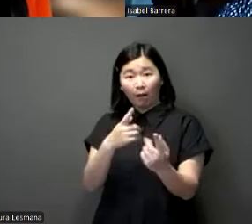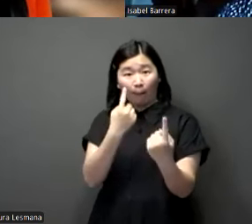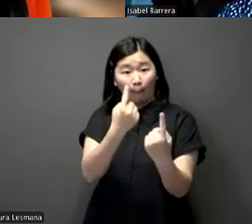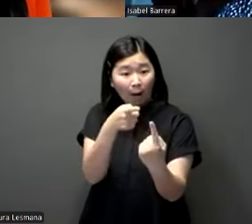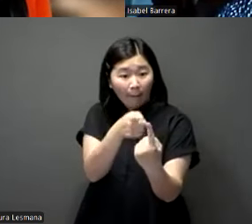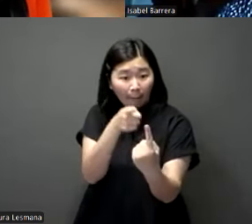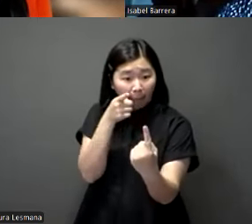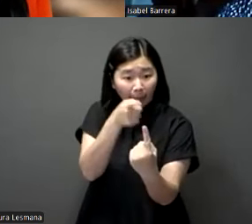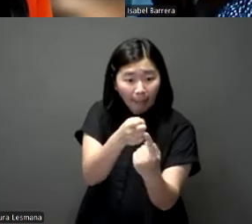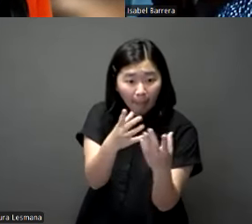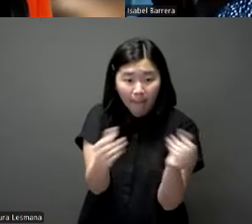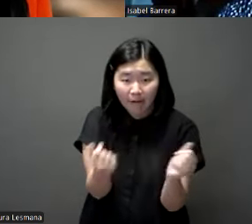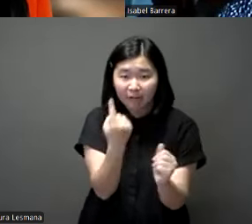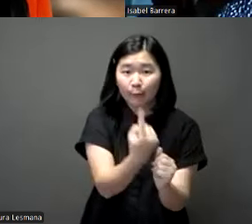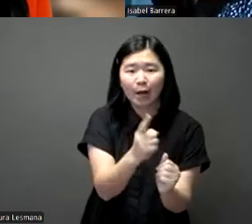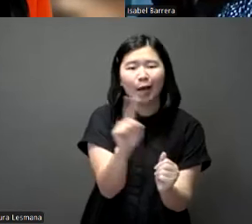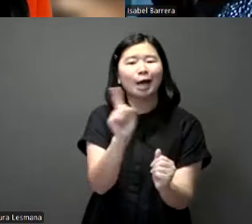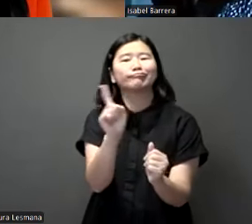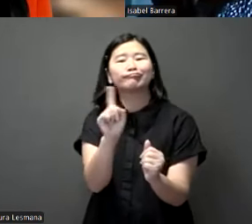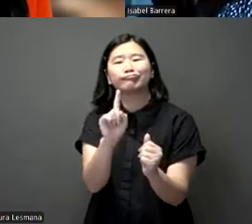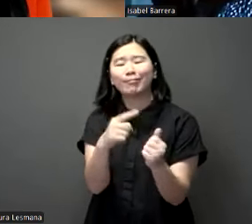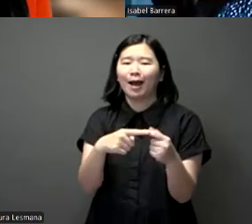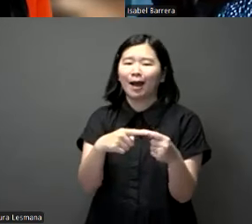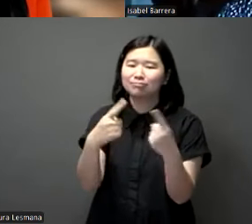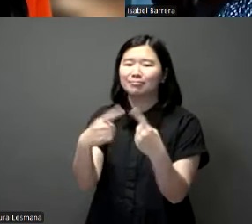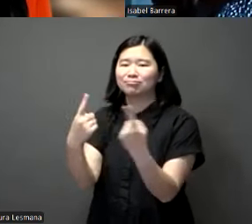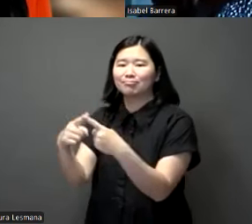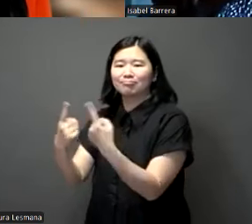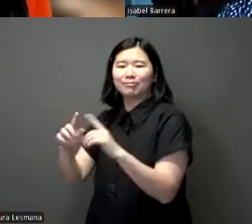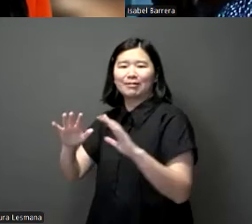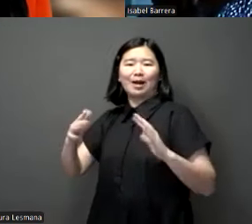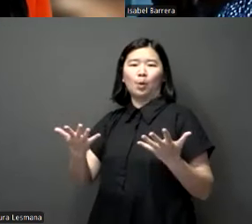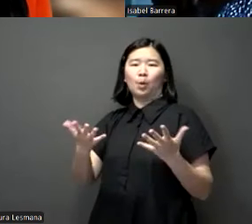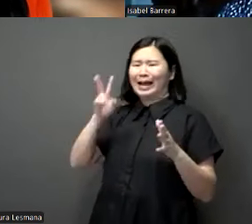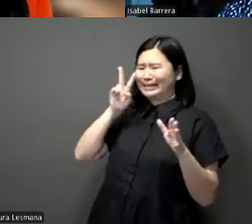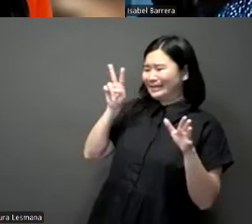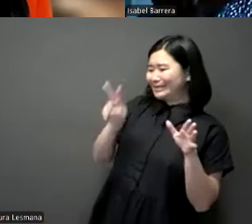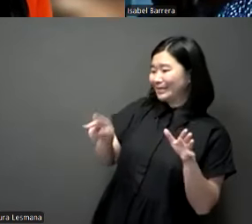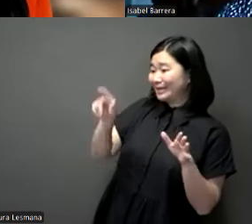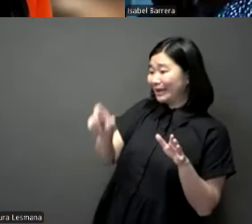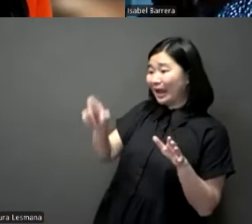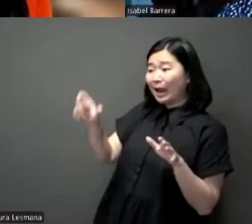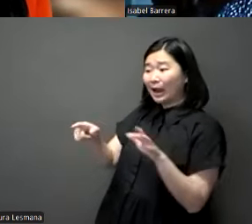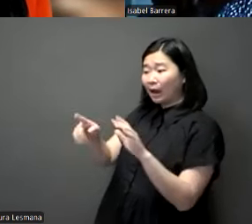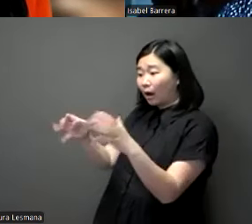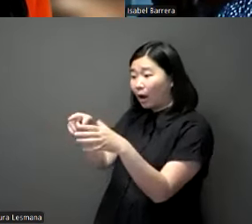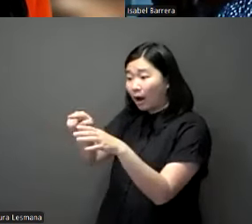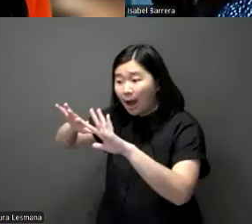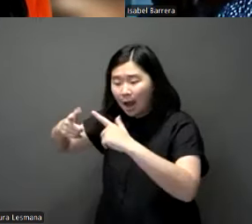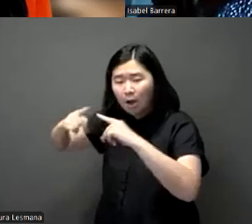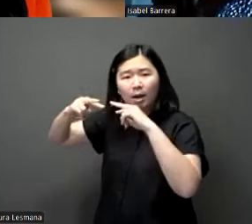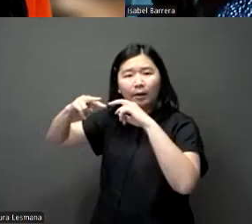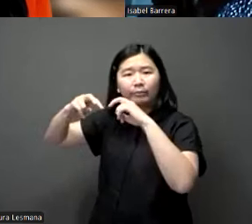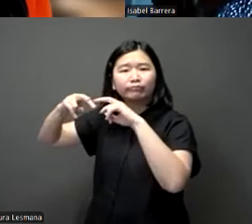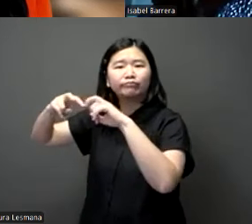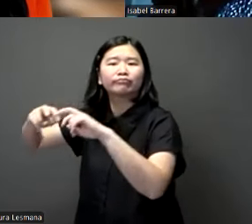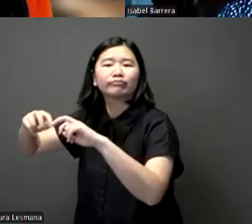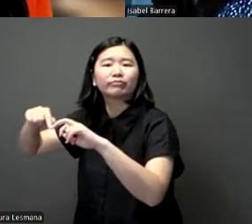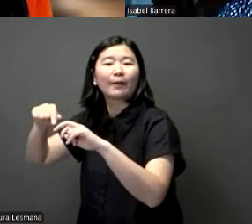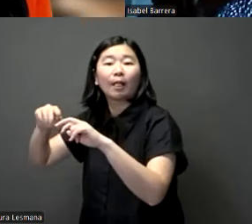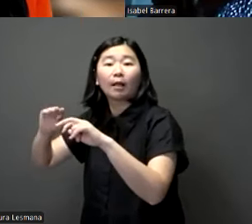at girls, boys, adolescents? Maybe intervention there will be centered in education